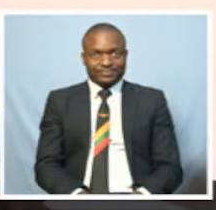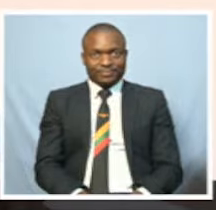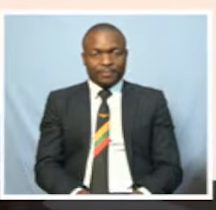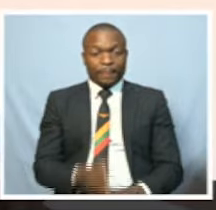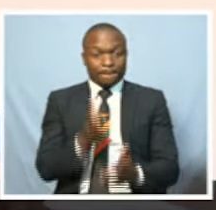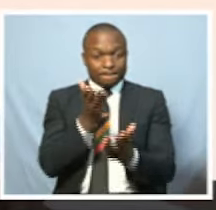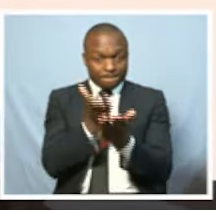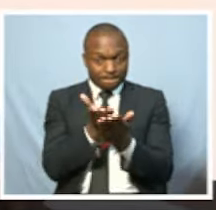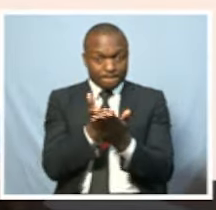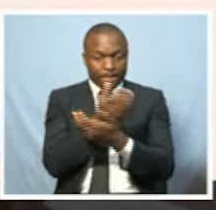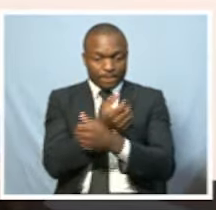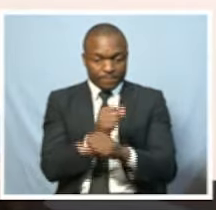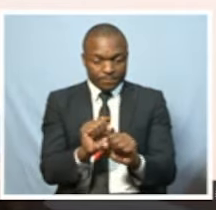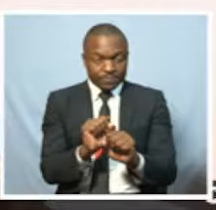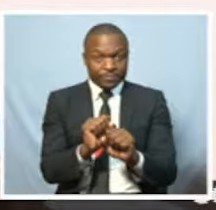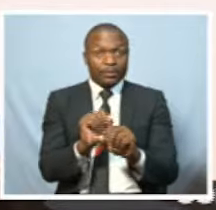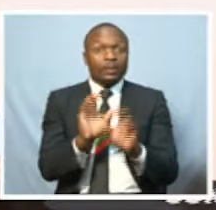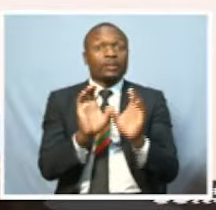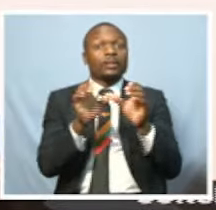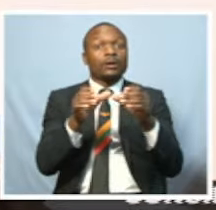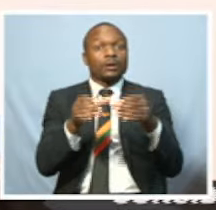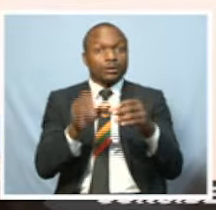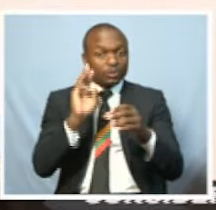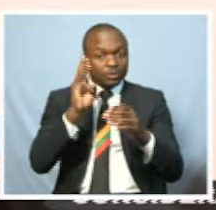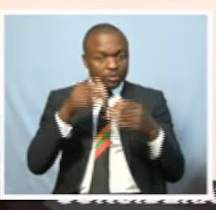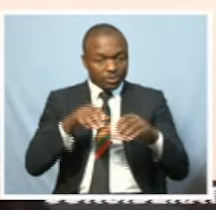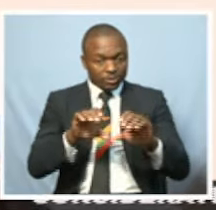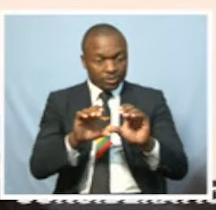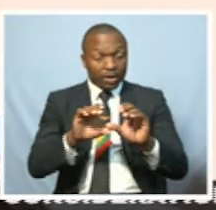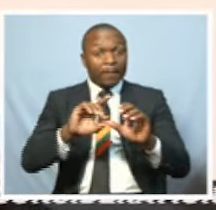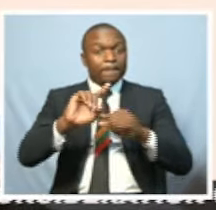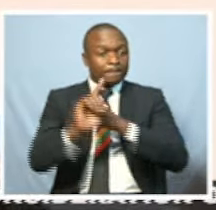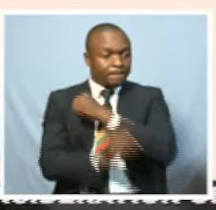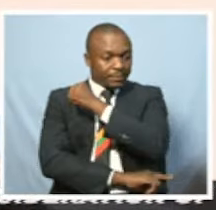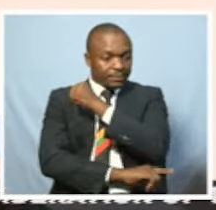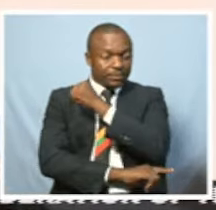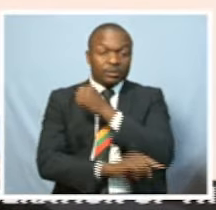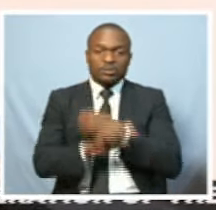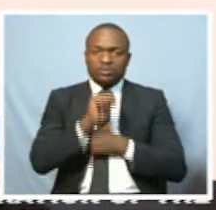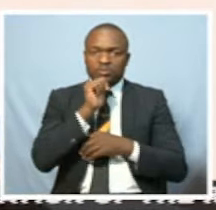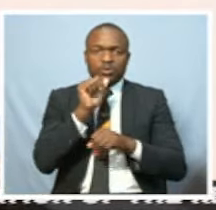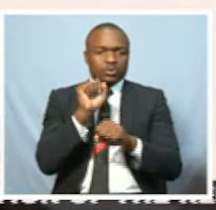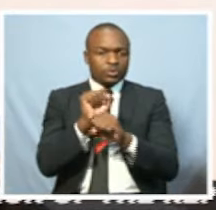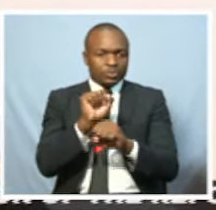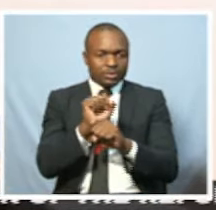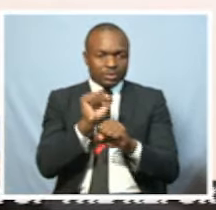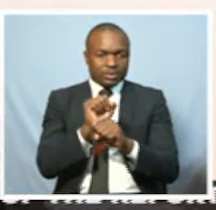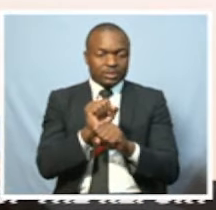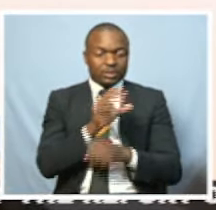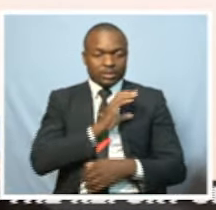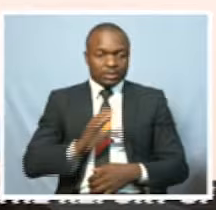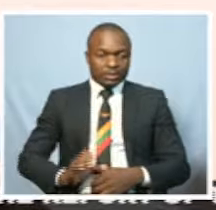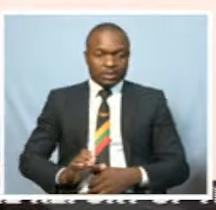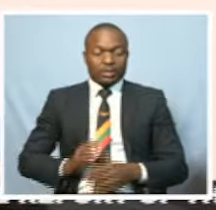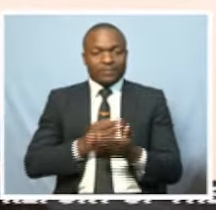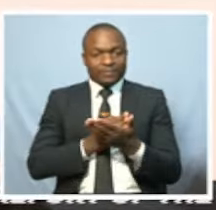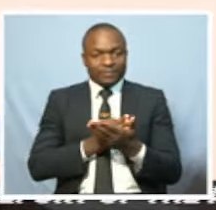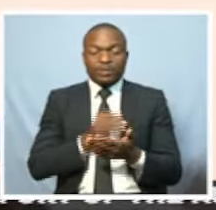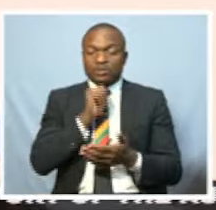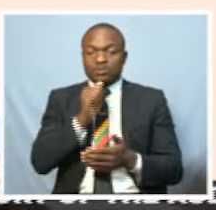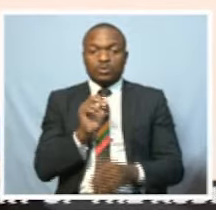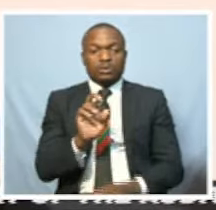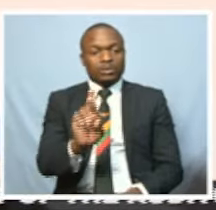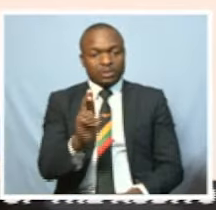The major measure, the council shall continue disciplining non-performing contractors by not renewing their